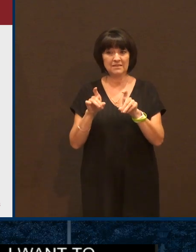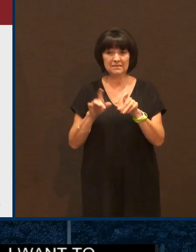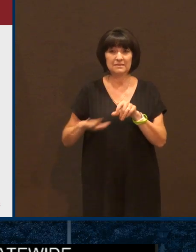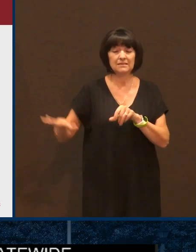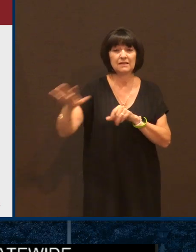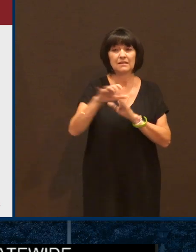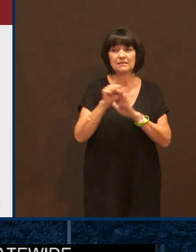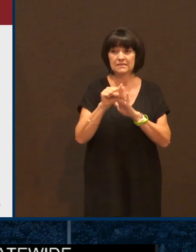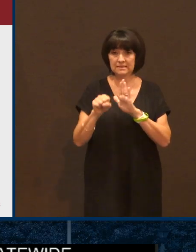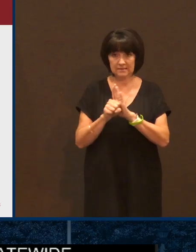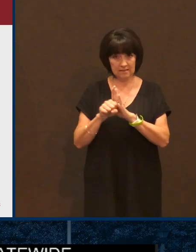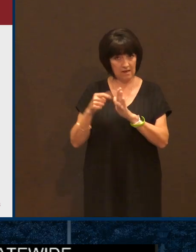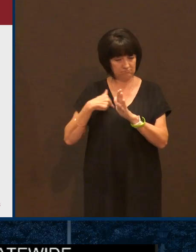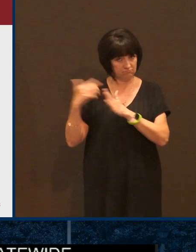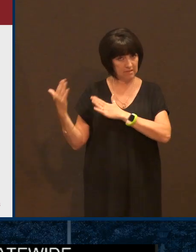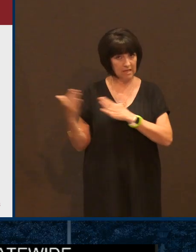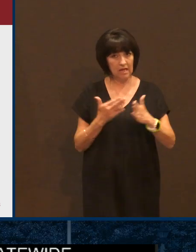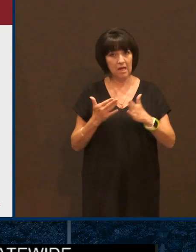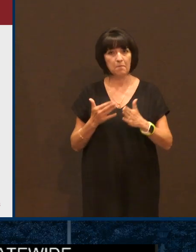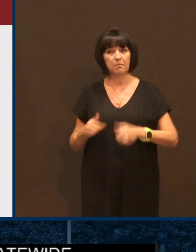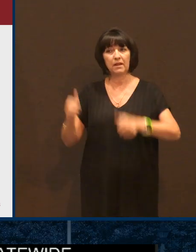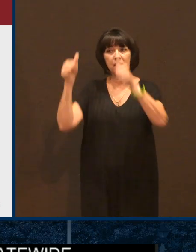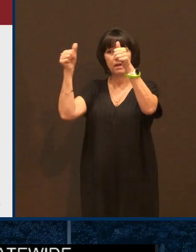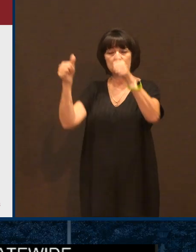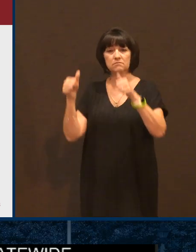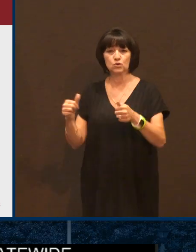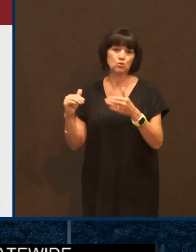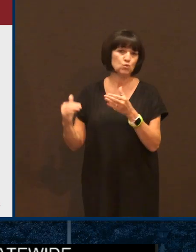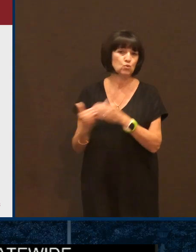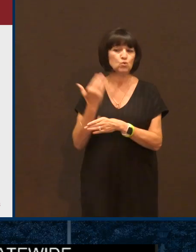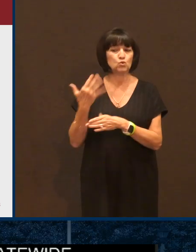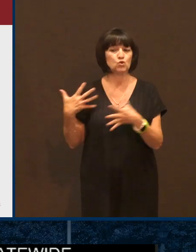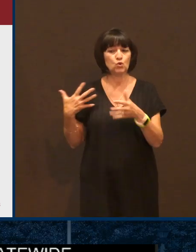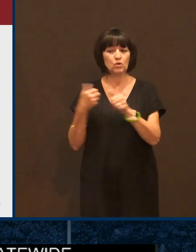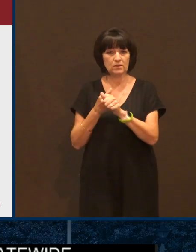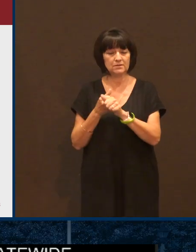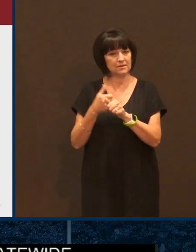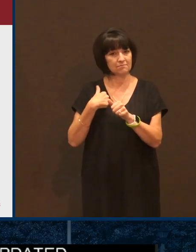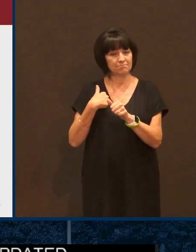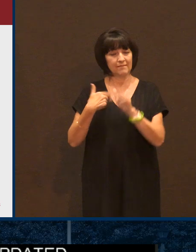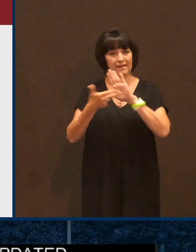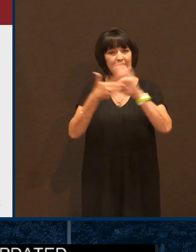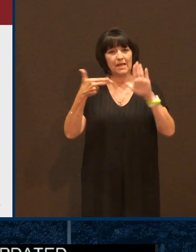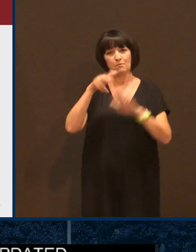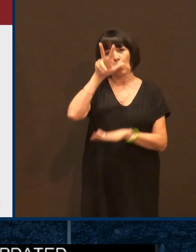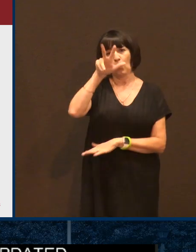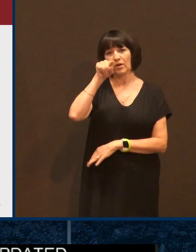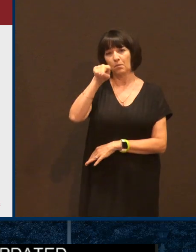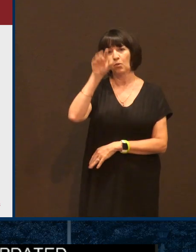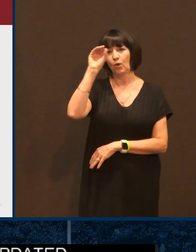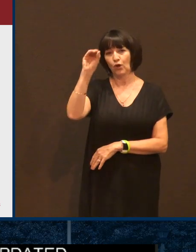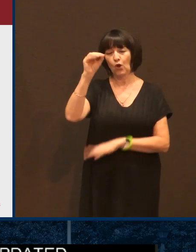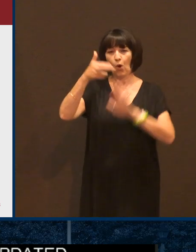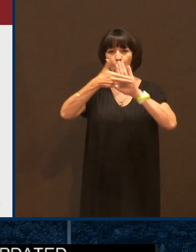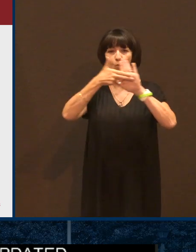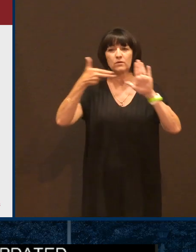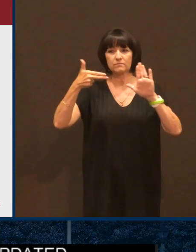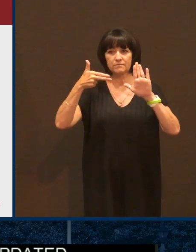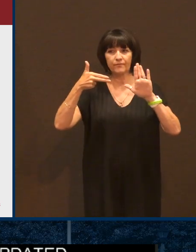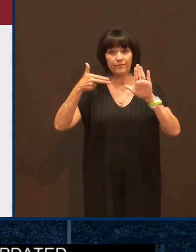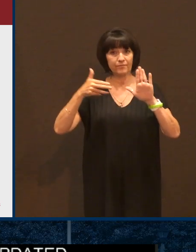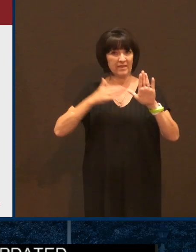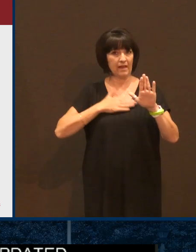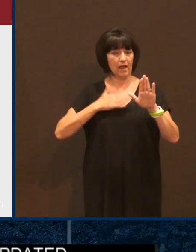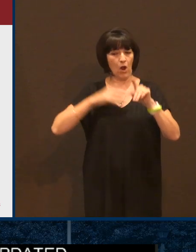today a new updated testing plan. I'm calling it 3.0. Testing has evolved quite a